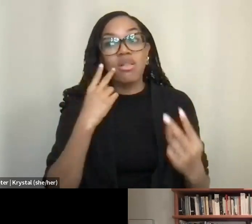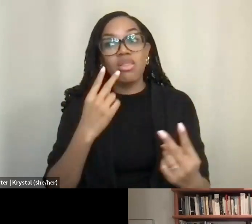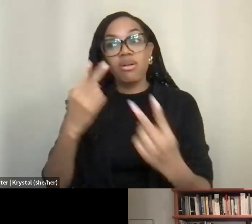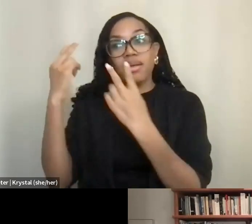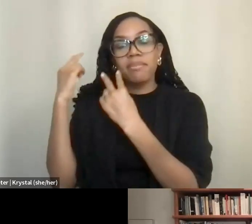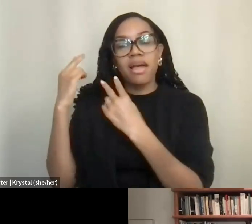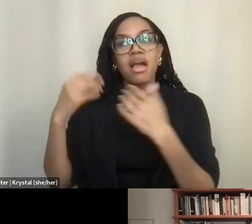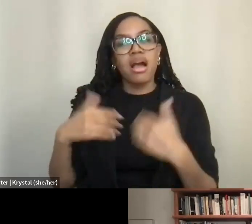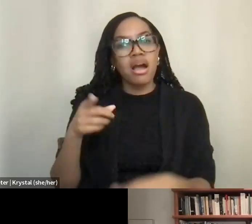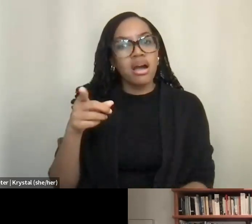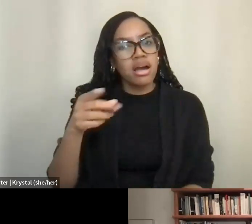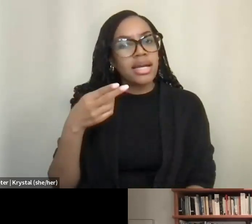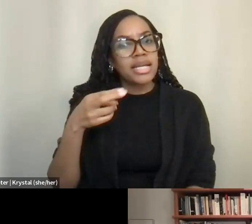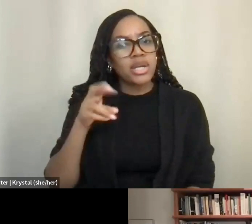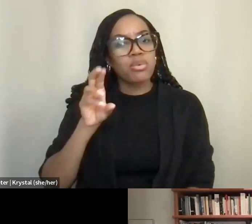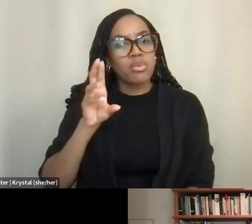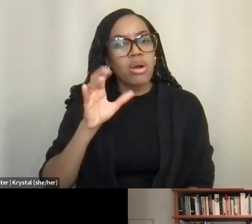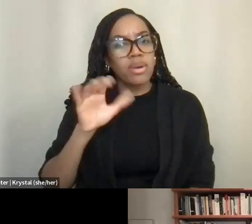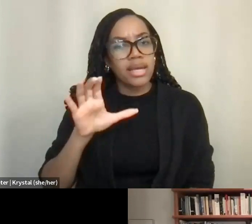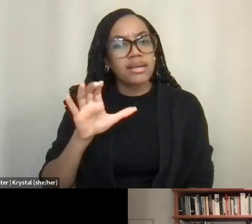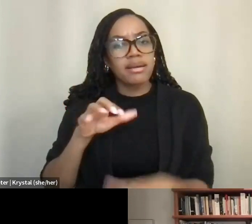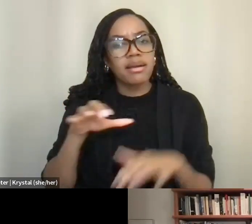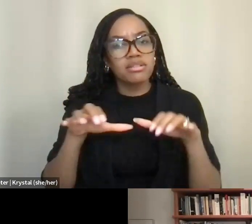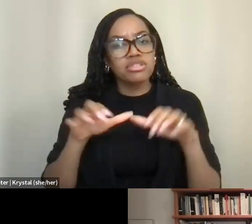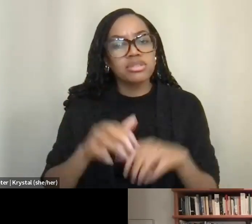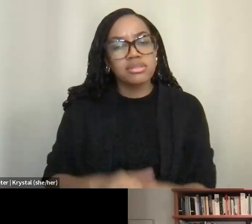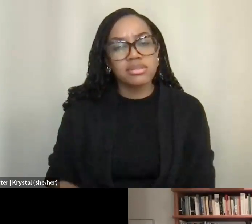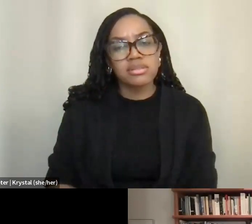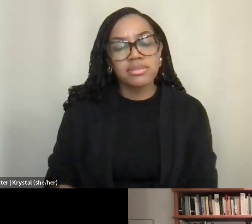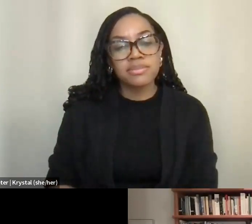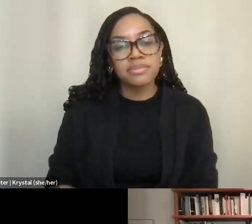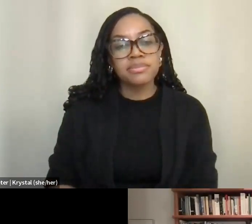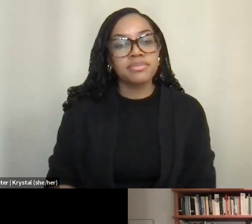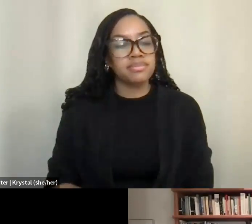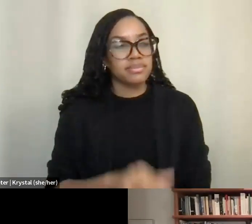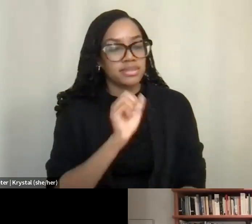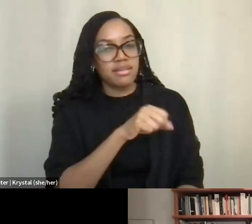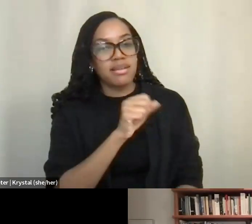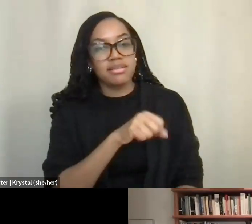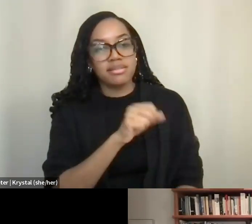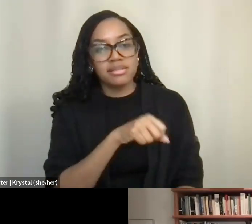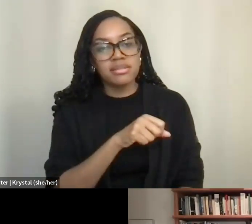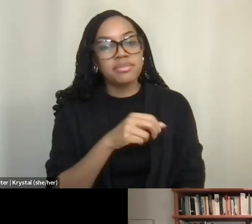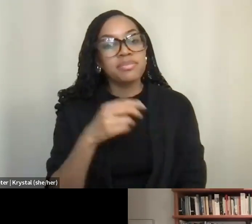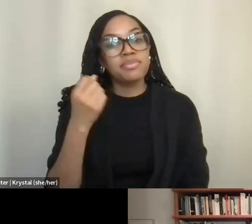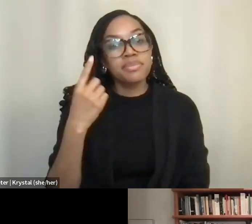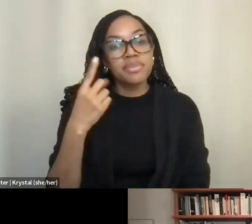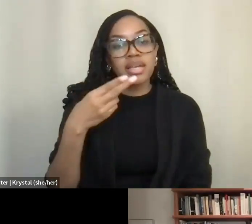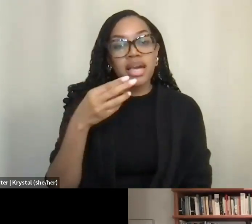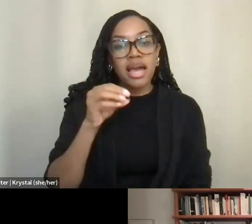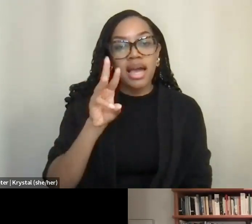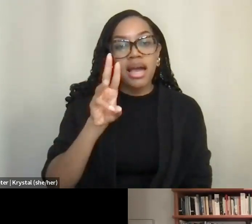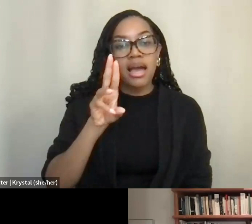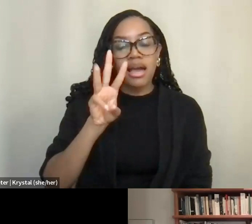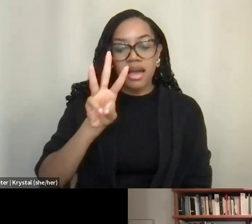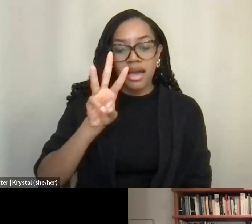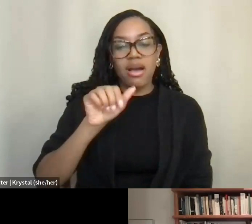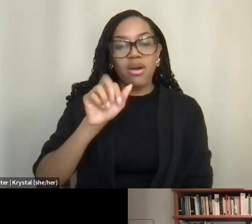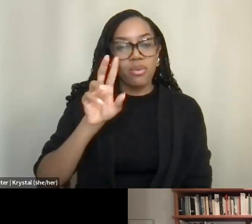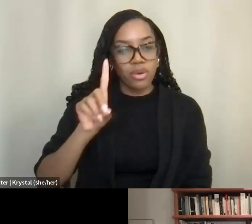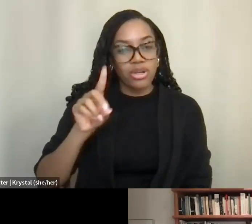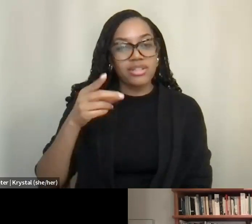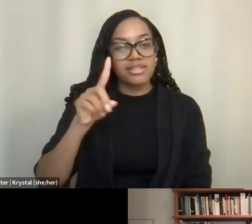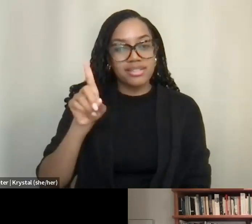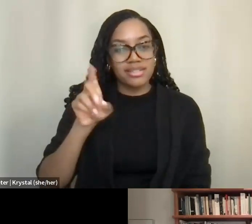Yes, no doubt. Well, Howard Zinn often urged teachers to use Dalton